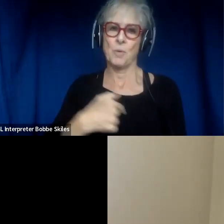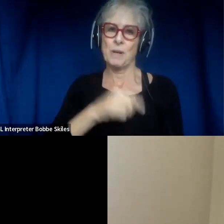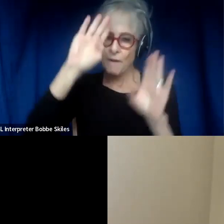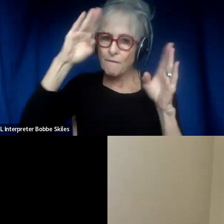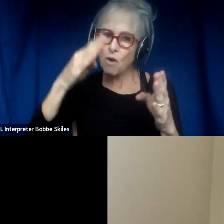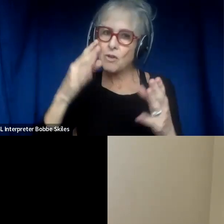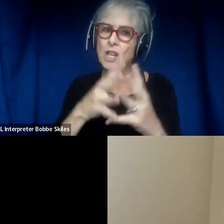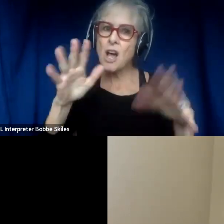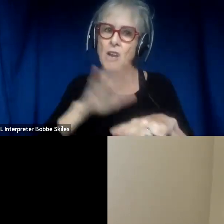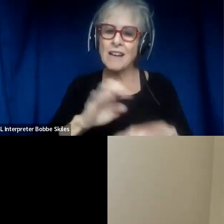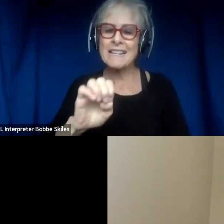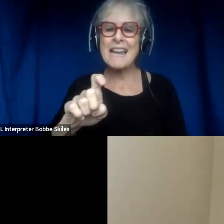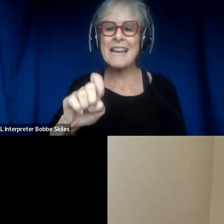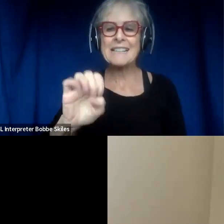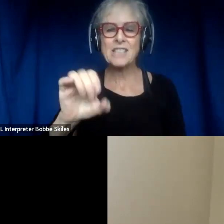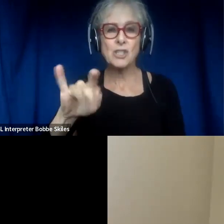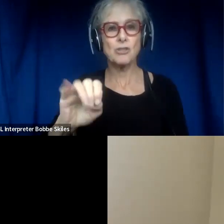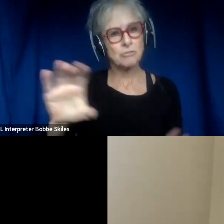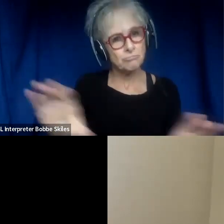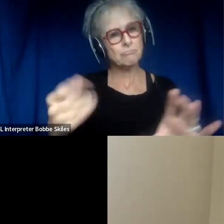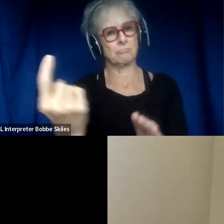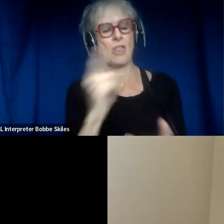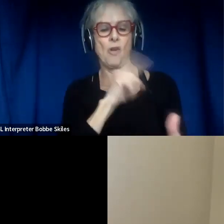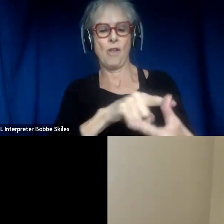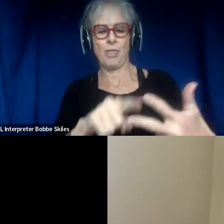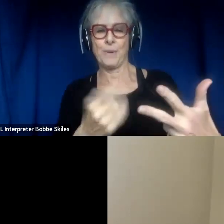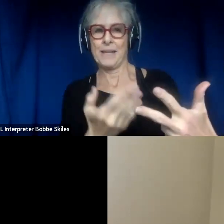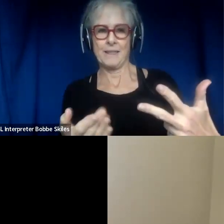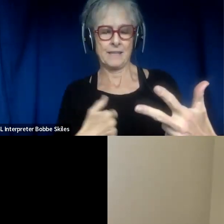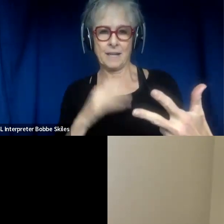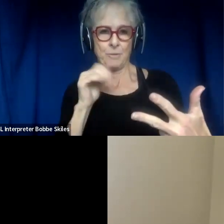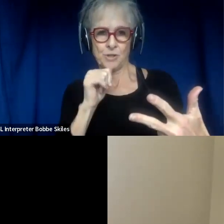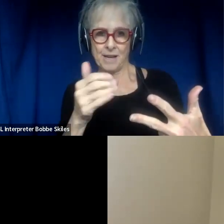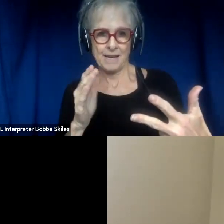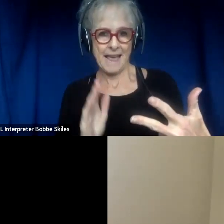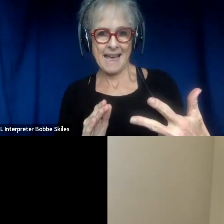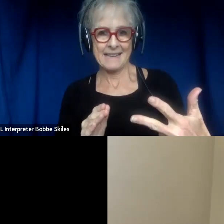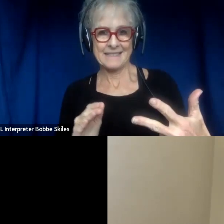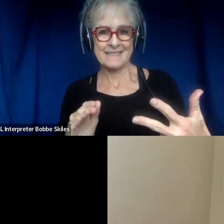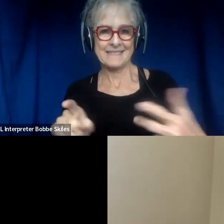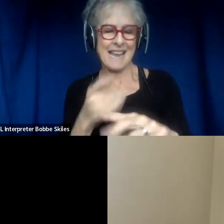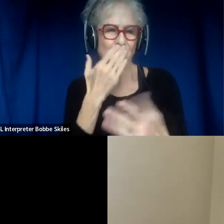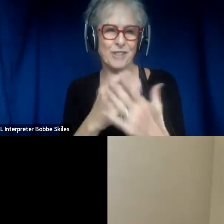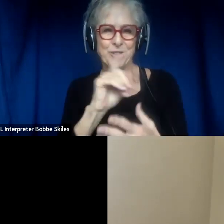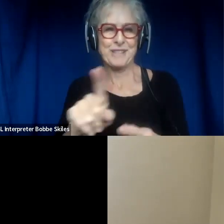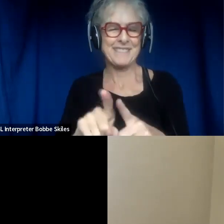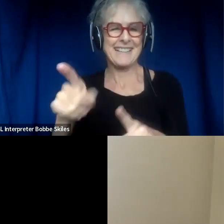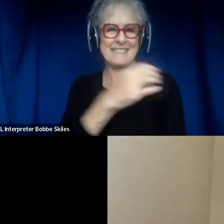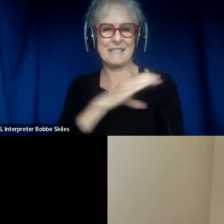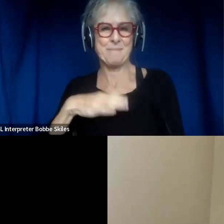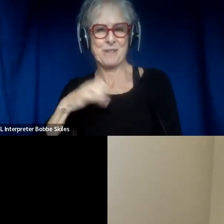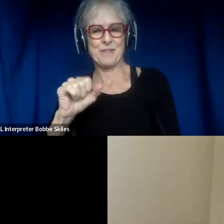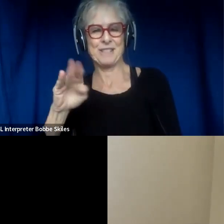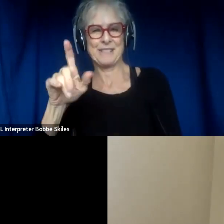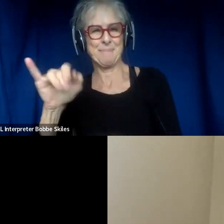on execution. And there are 3 themes. I'm not going to ask as thoughtful a set of questions as Commissioner Sidley, but